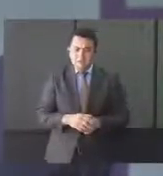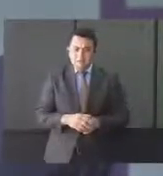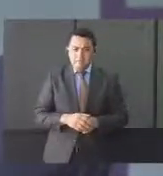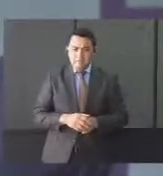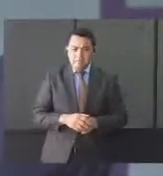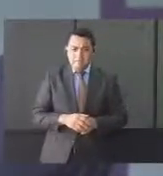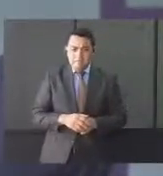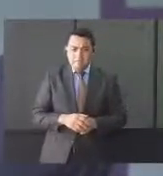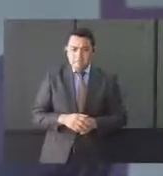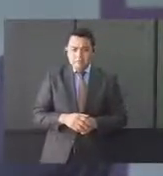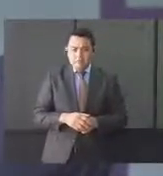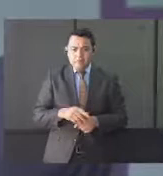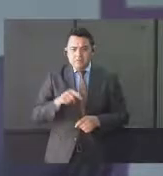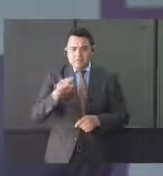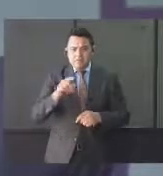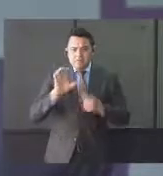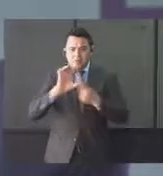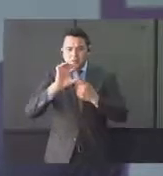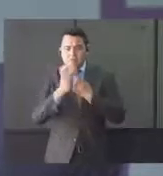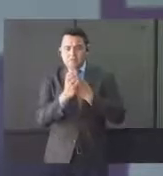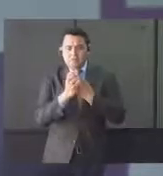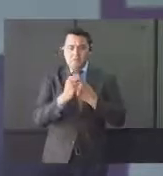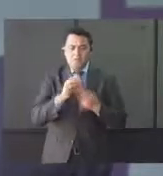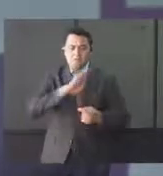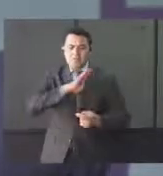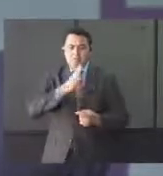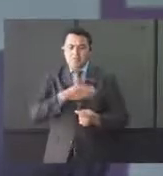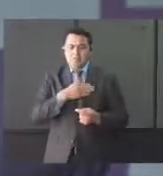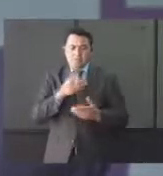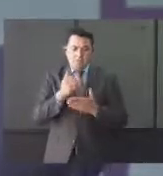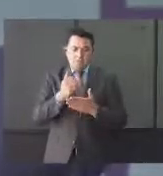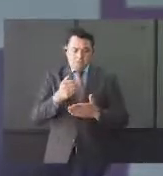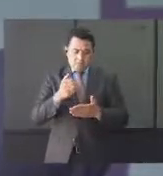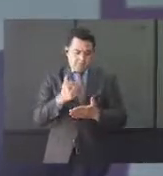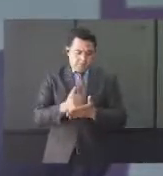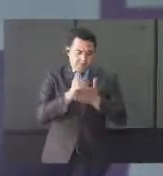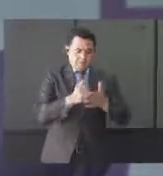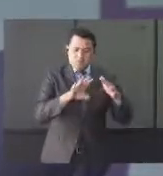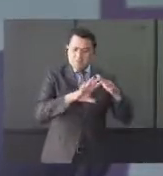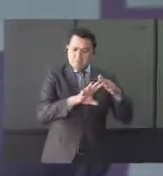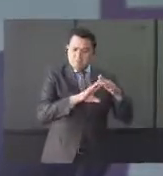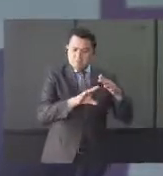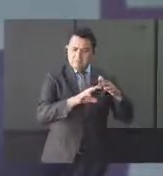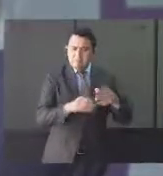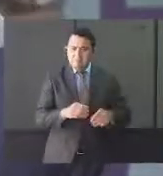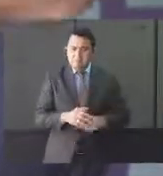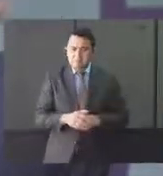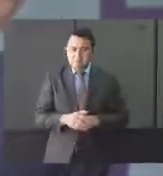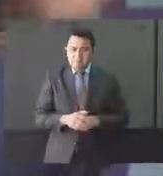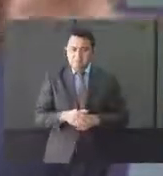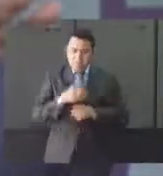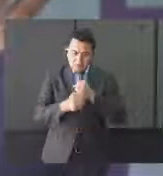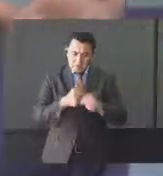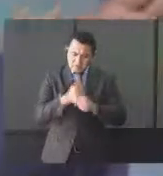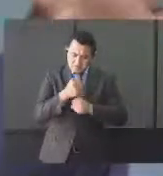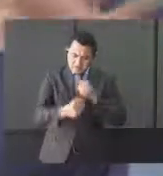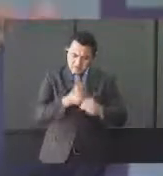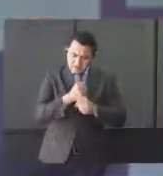it is based by our agency as well, the Spanish Agency of Aid to Refugees,